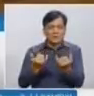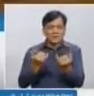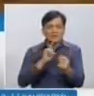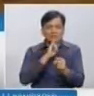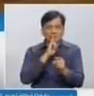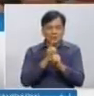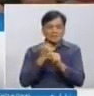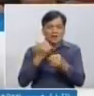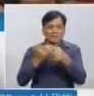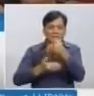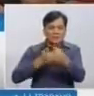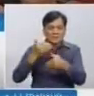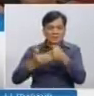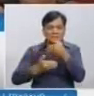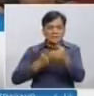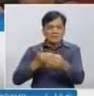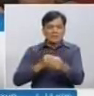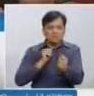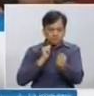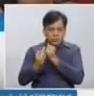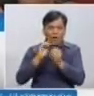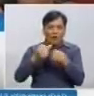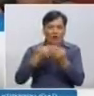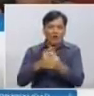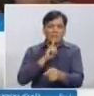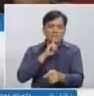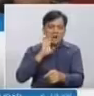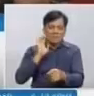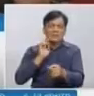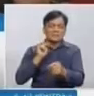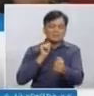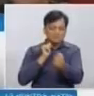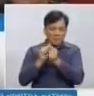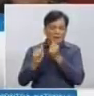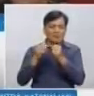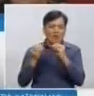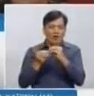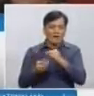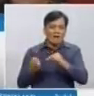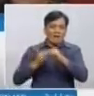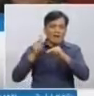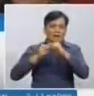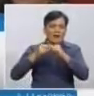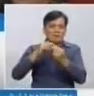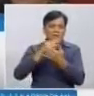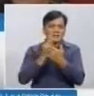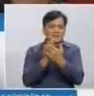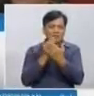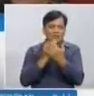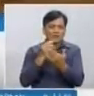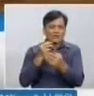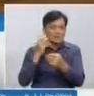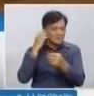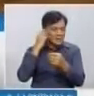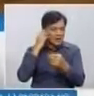in the process of fulfilling that promise to significant increases in the budget for Mindanao.